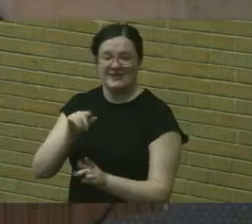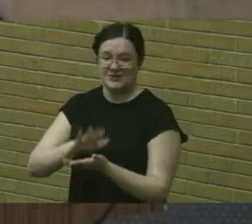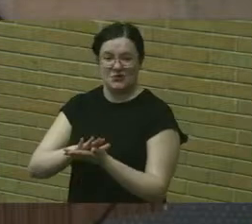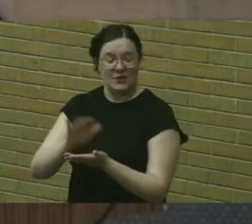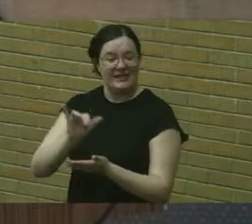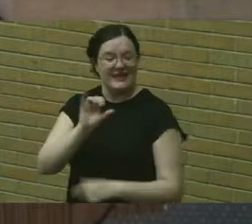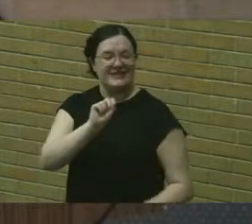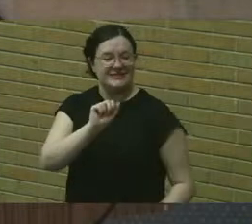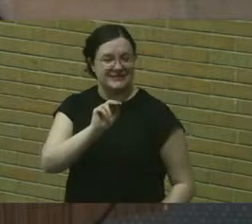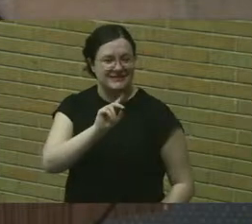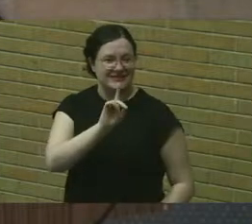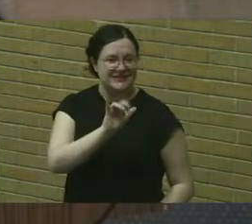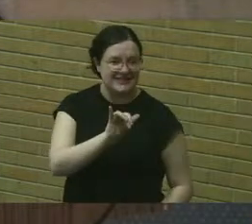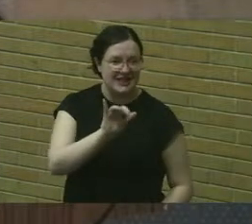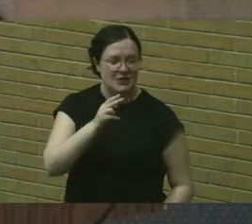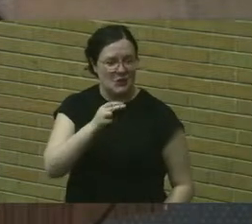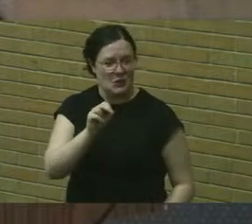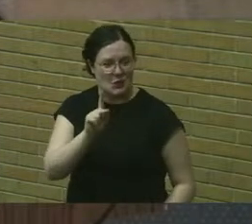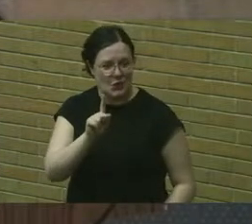them back.